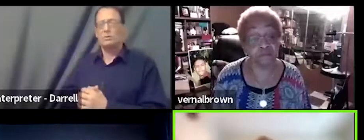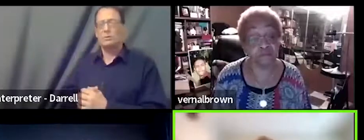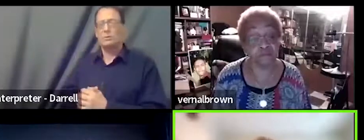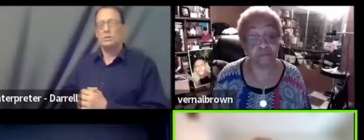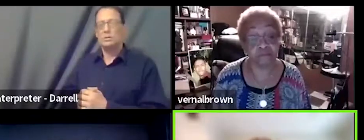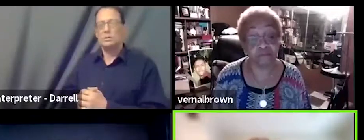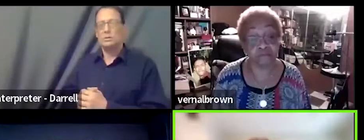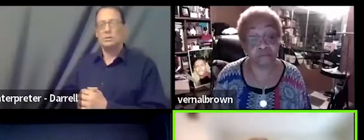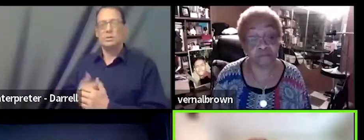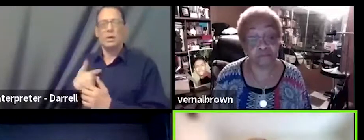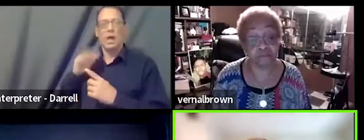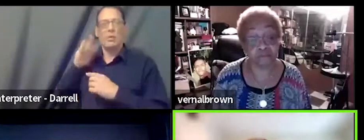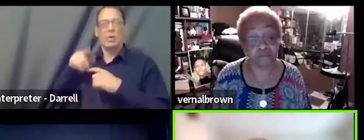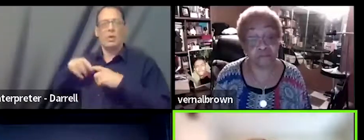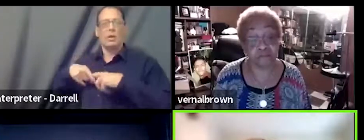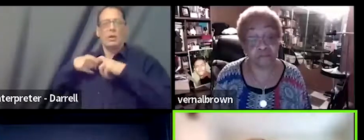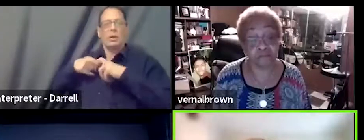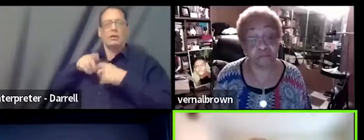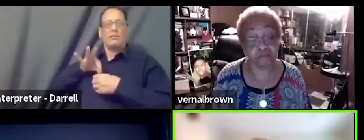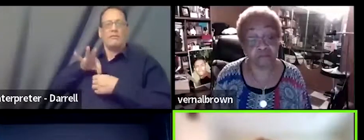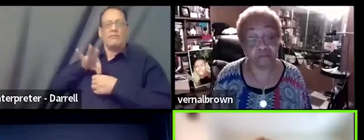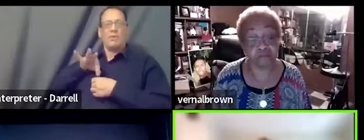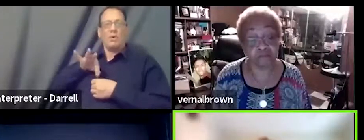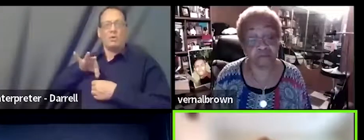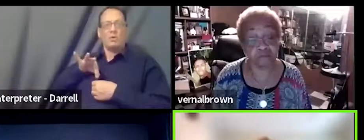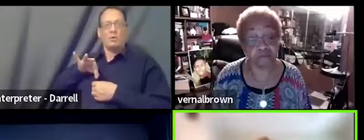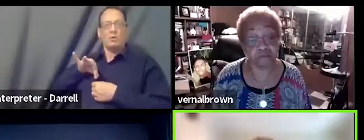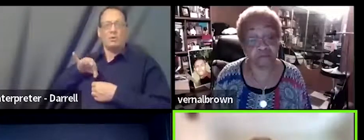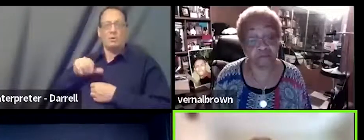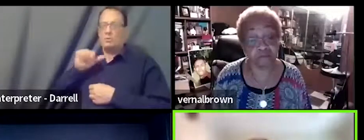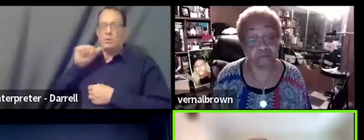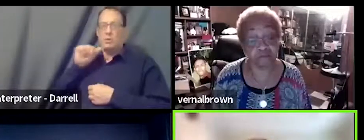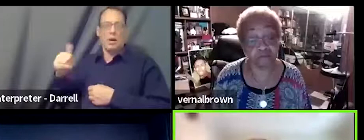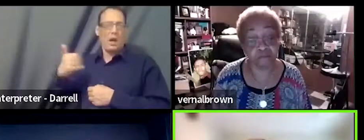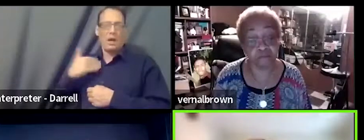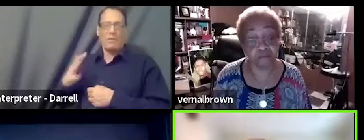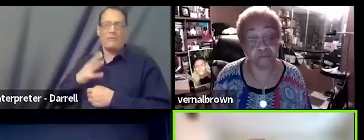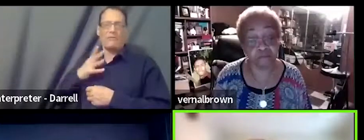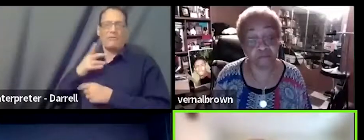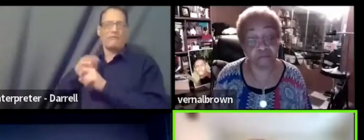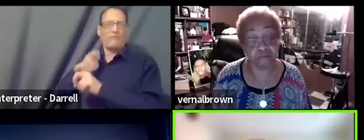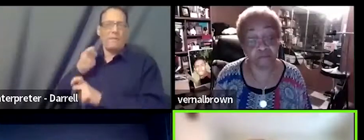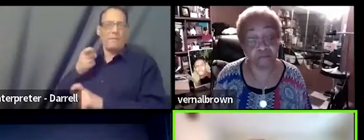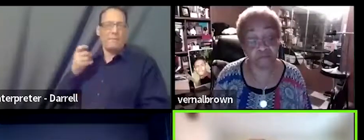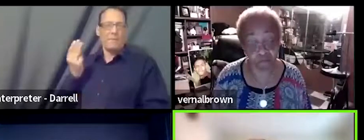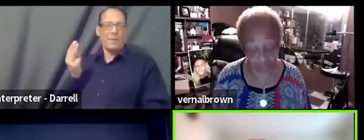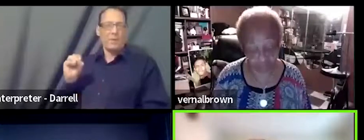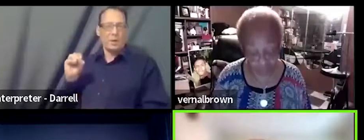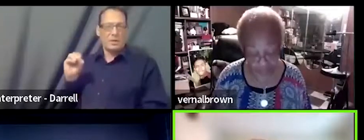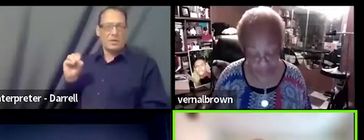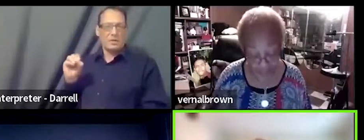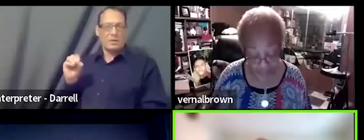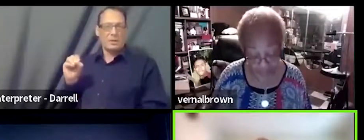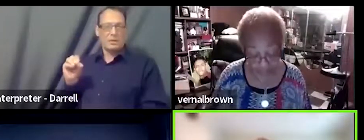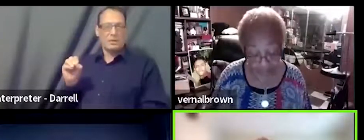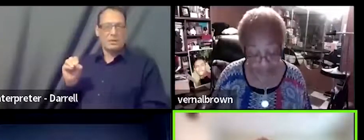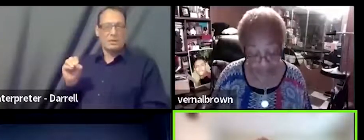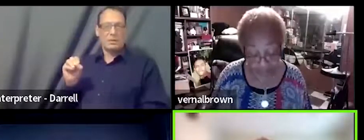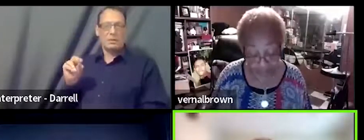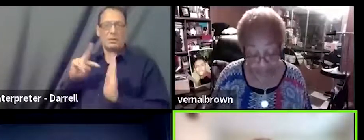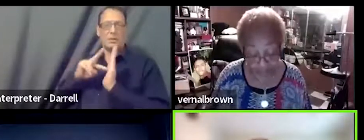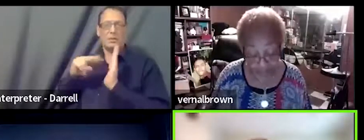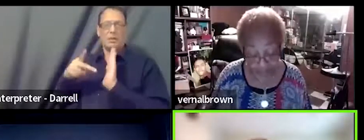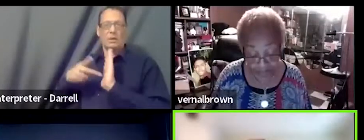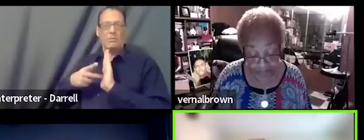will be abstaining from the vote on this item, we will not have a quorum from Missouri for that vote. Therefore,